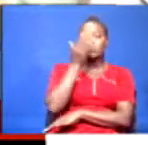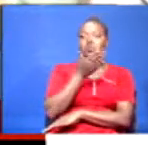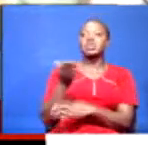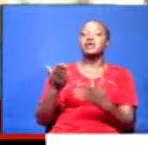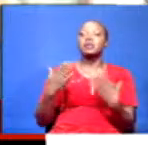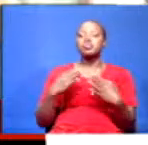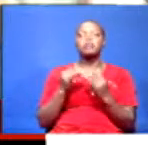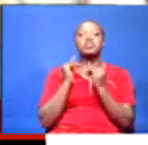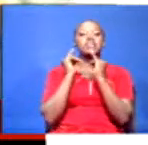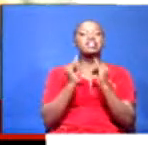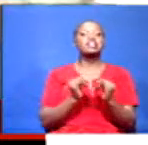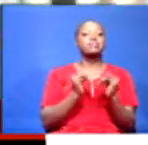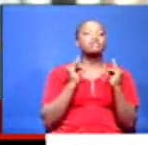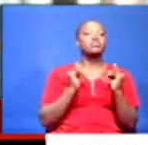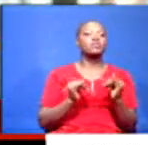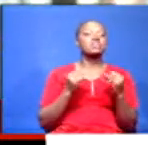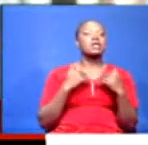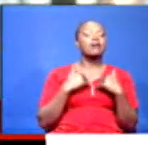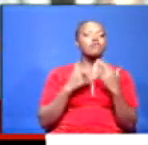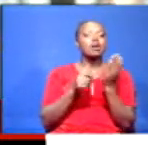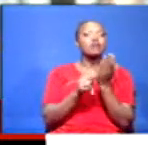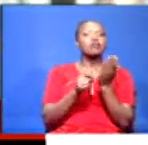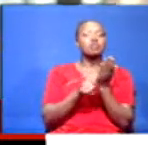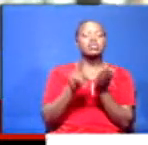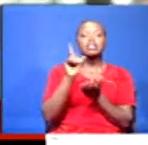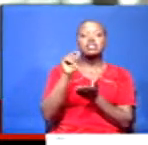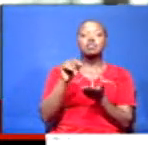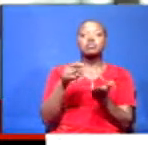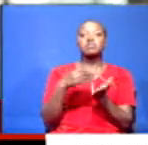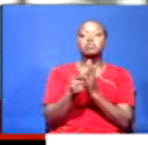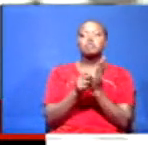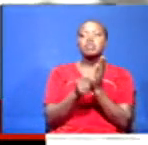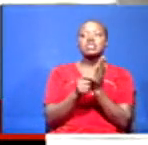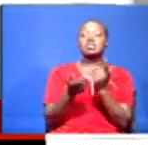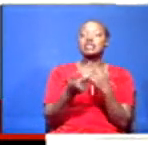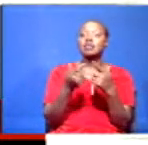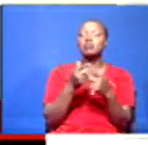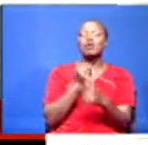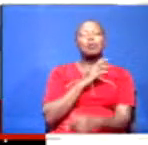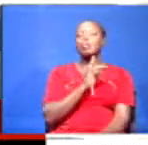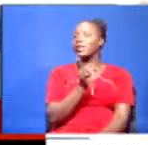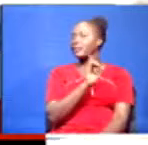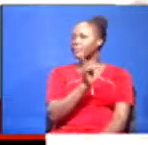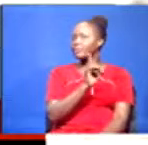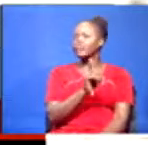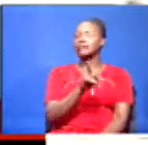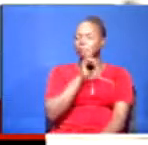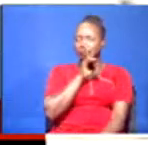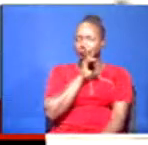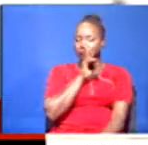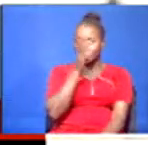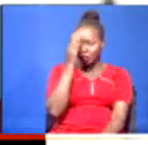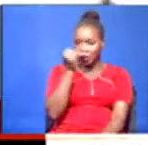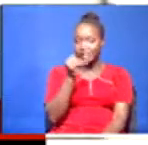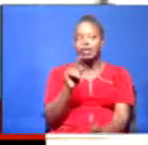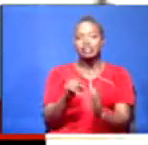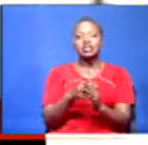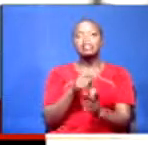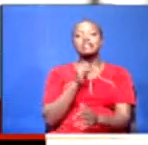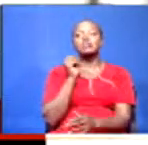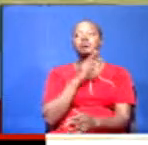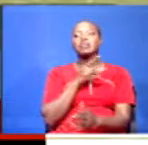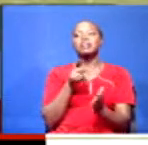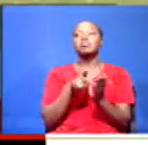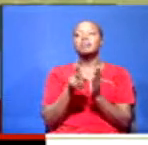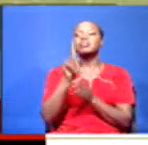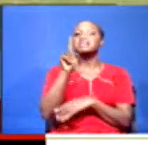individuals holding maize, when this cheap maize comes, don't complain. Don't complain, because they'll start complaining that their prices have